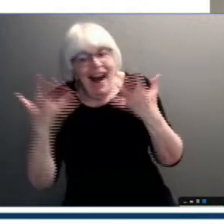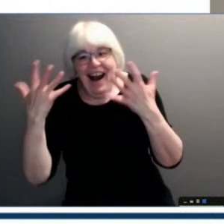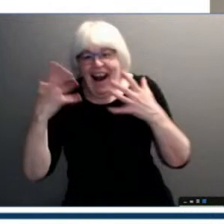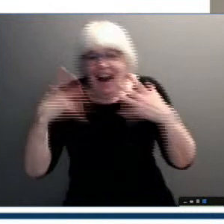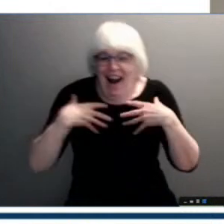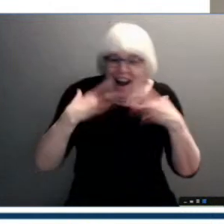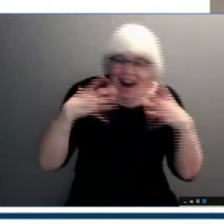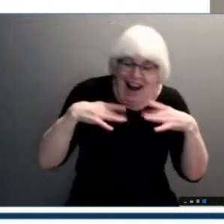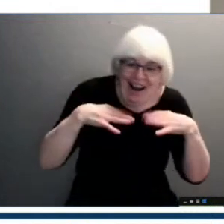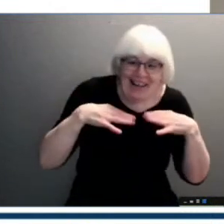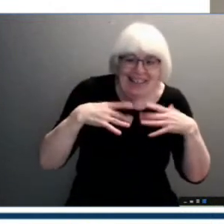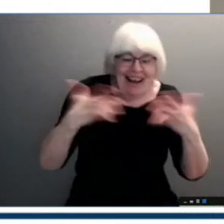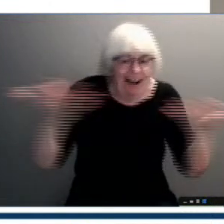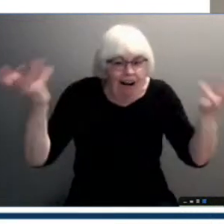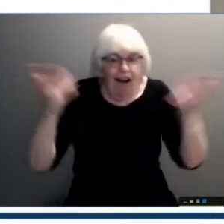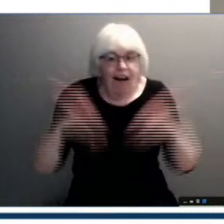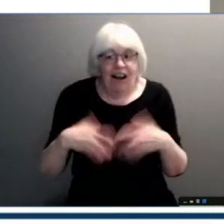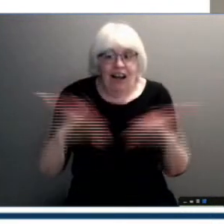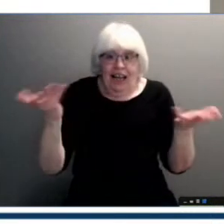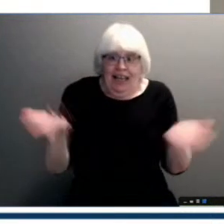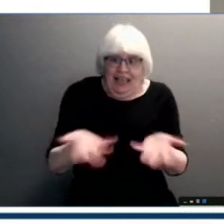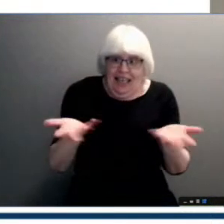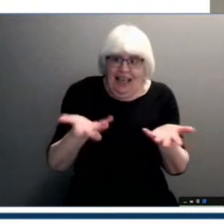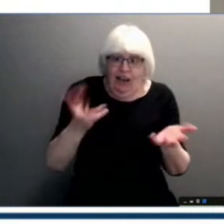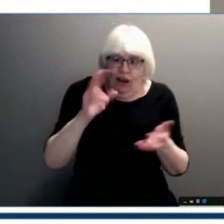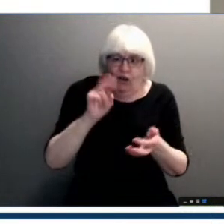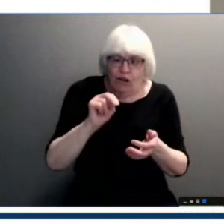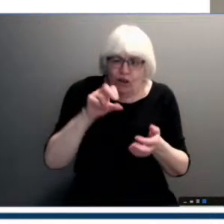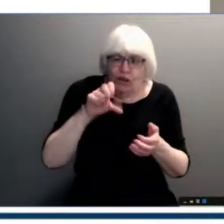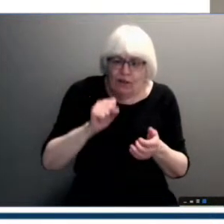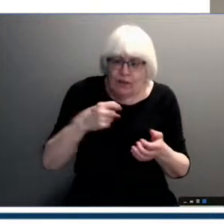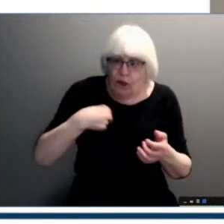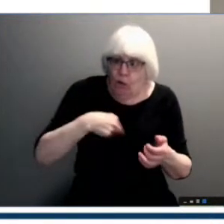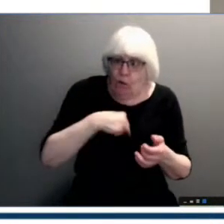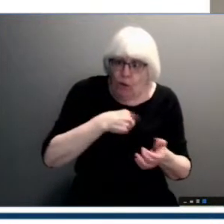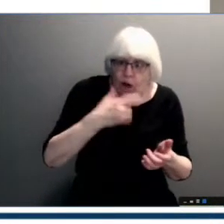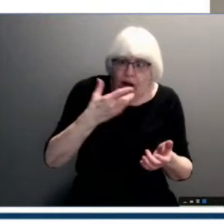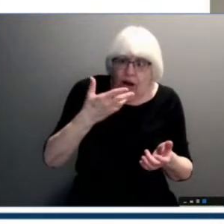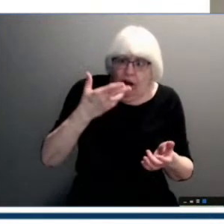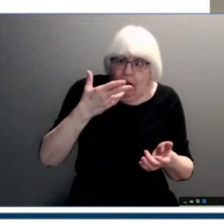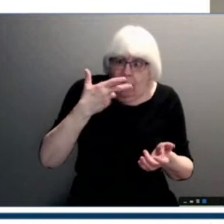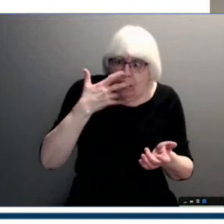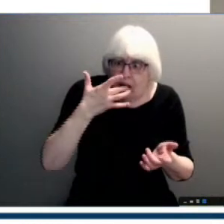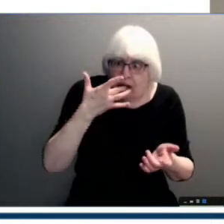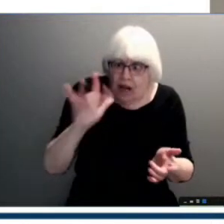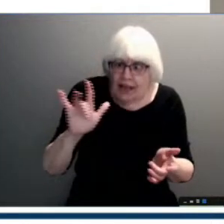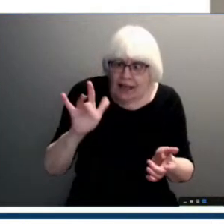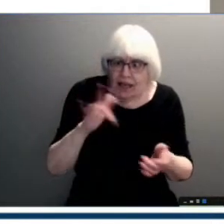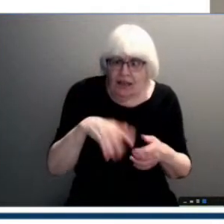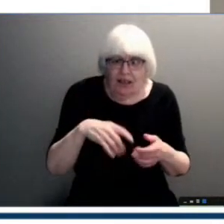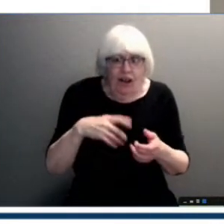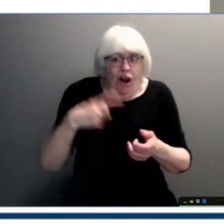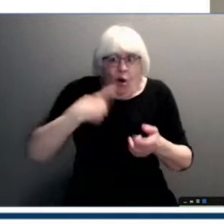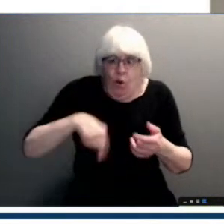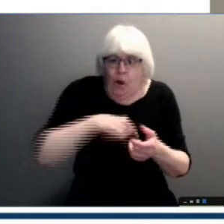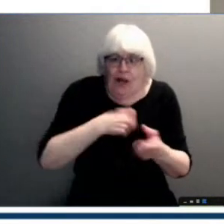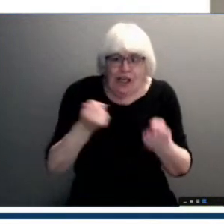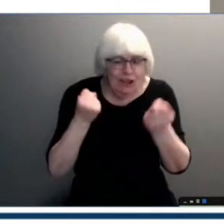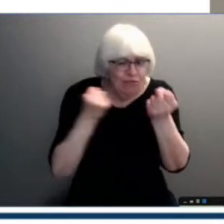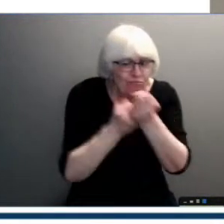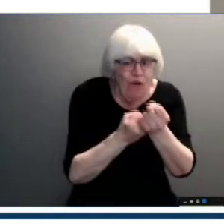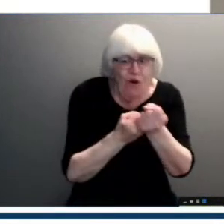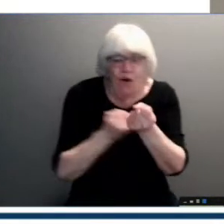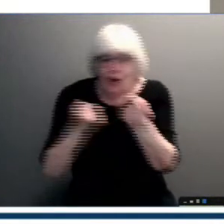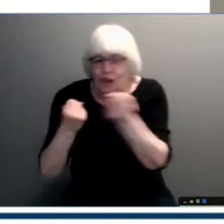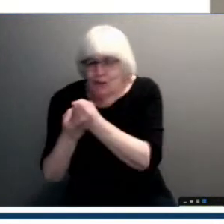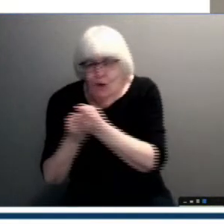province. Time and again throughout this pandemic, Nova Scotians have shown up to support one another, to care for one another, and to show love